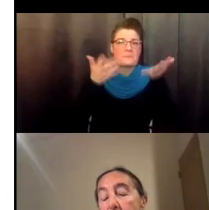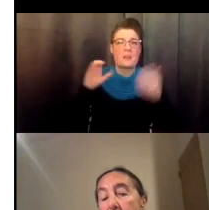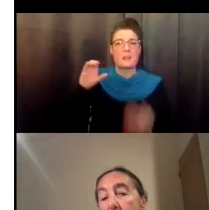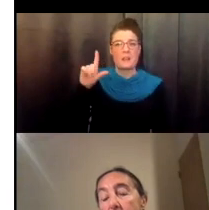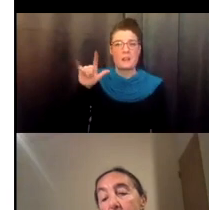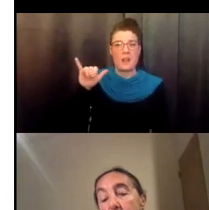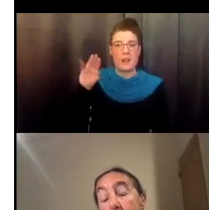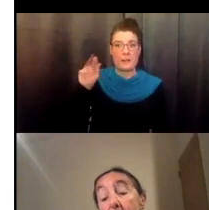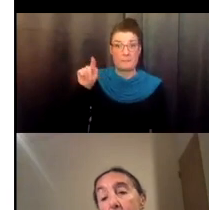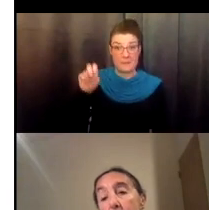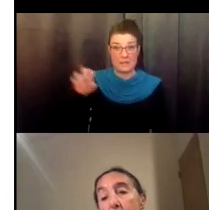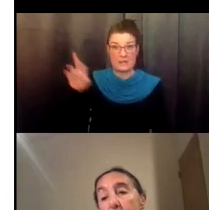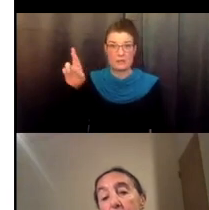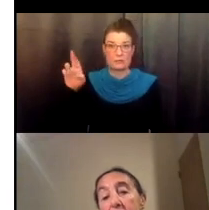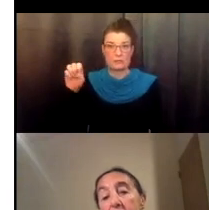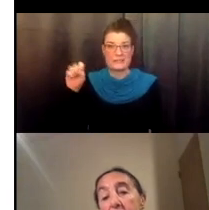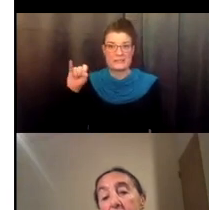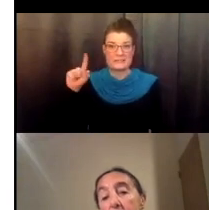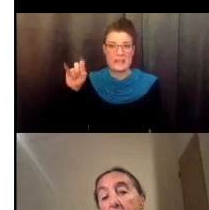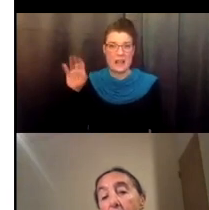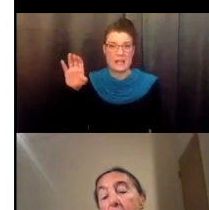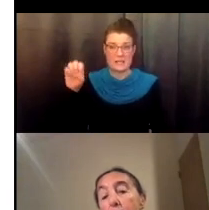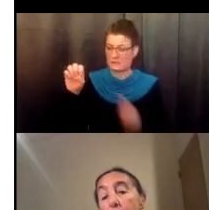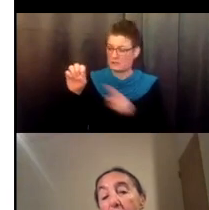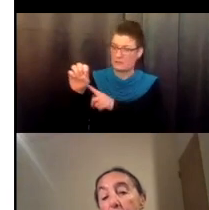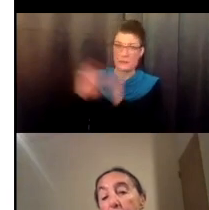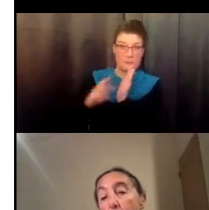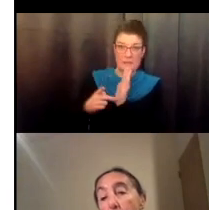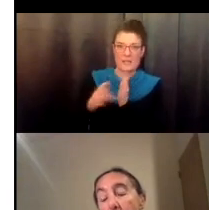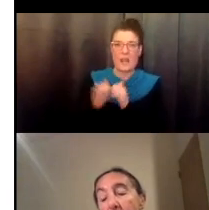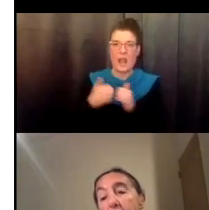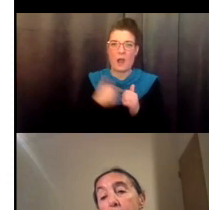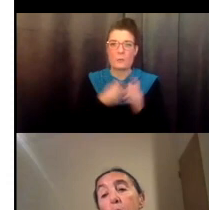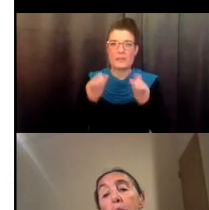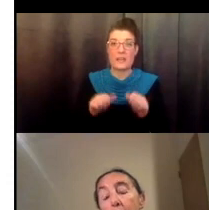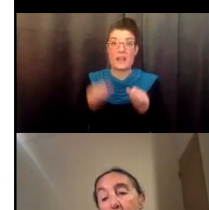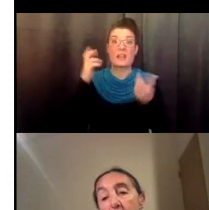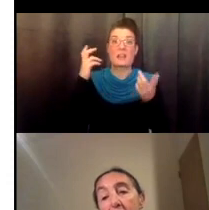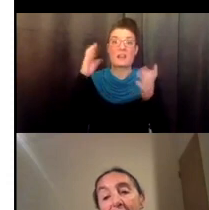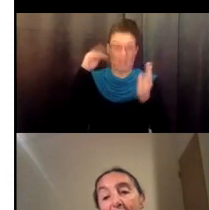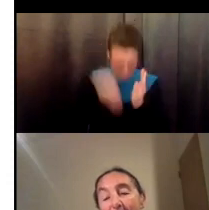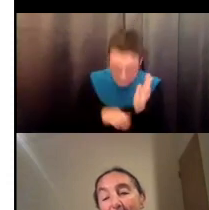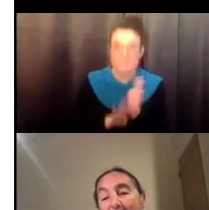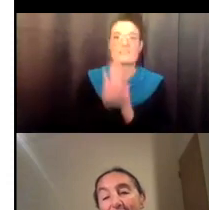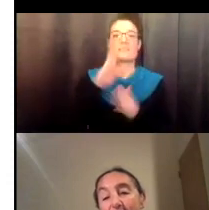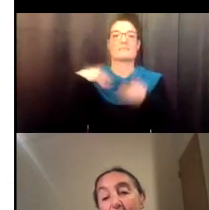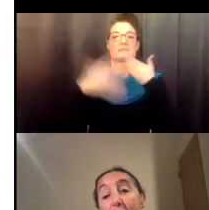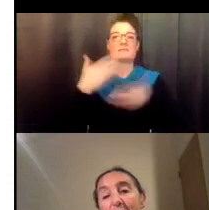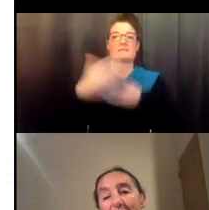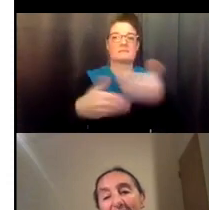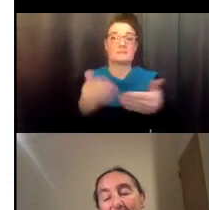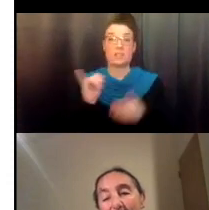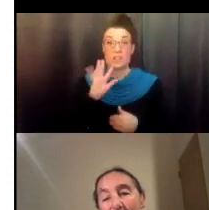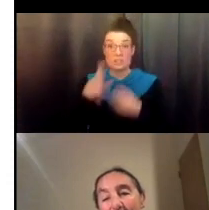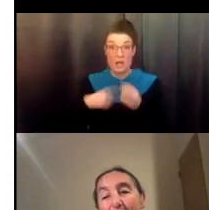climate resilience for me really means we need to think about how can we bounce forward, or when we're talking about